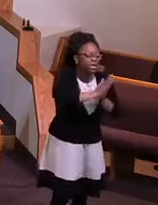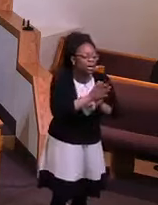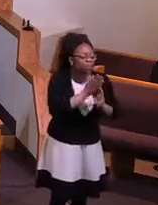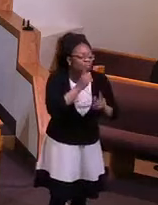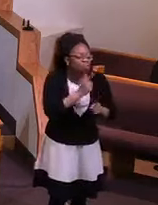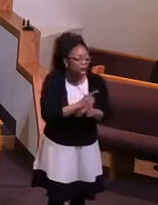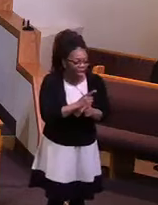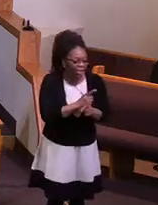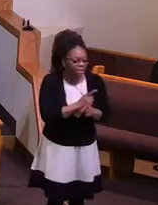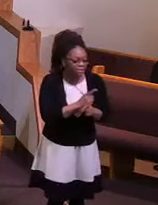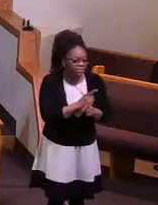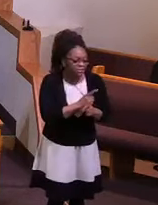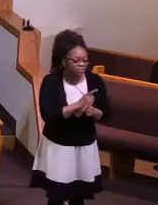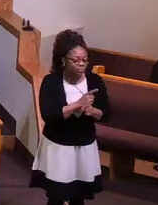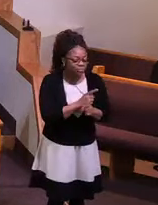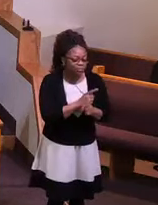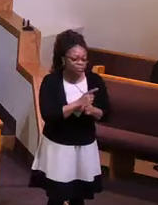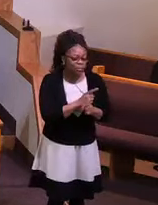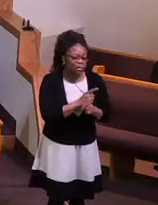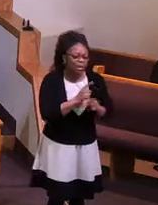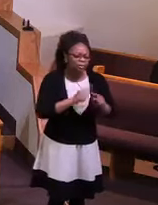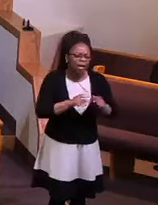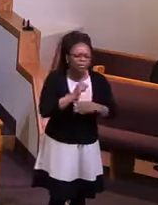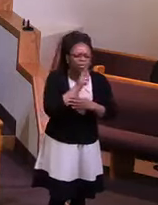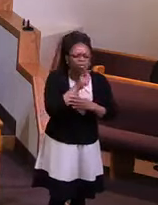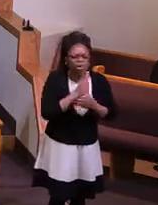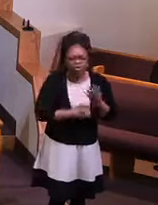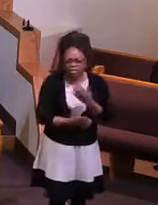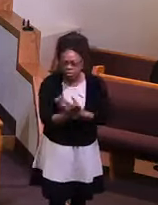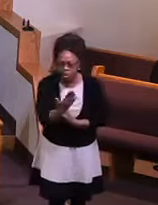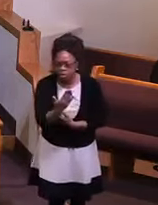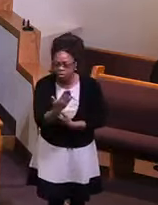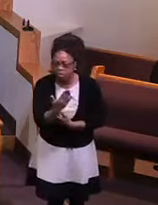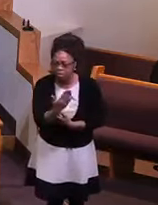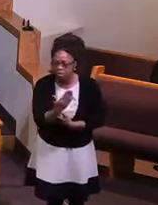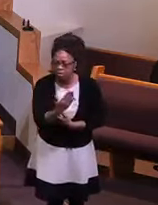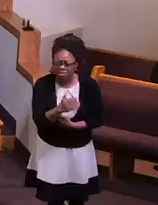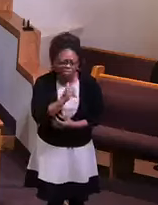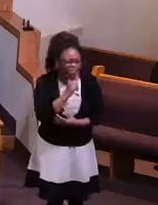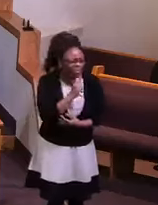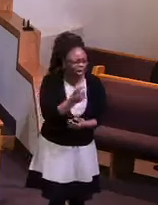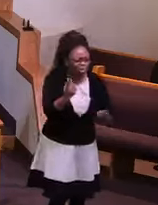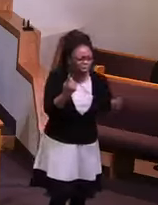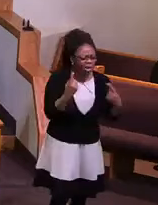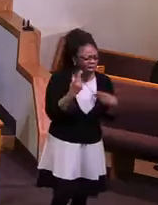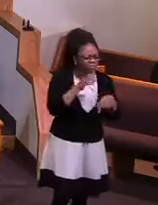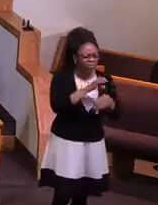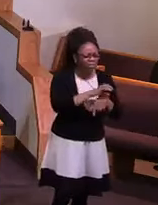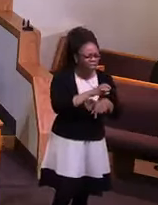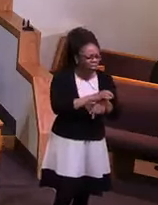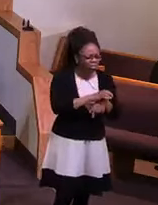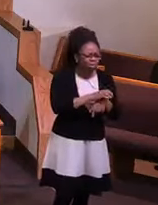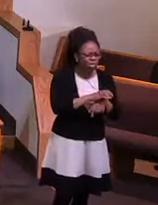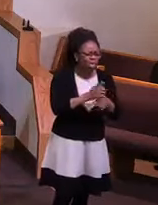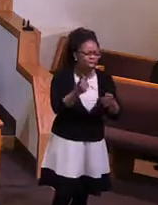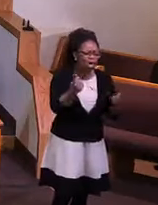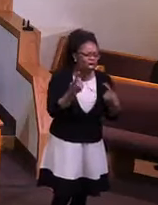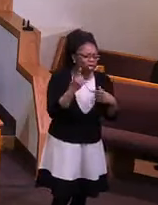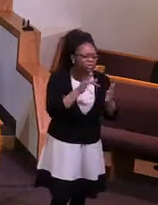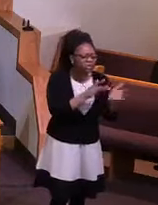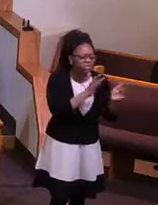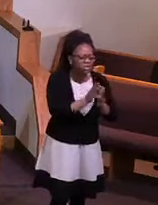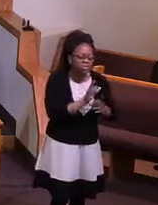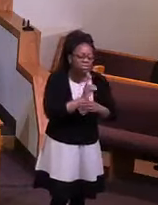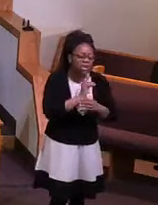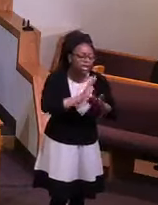out and up. But can I be real this morning? Amen. You don't come to church, you don't come to Jesus because you